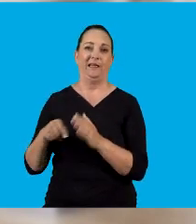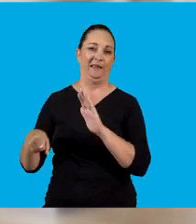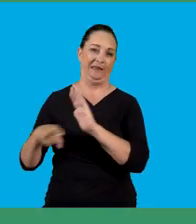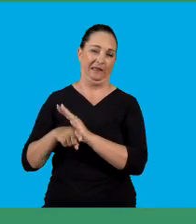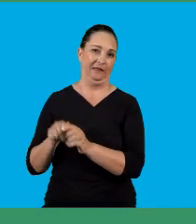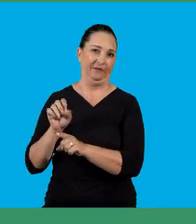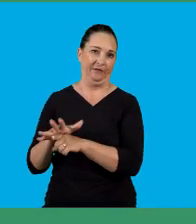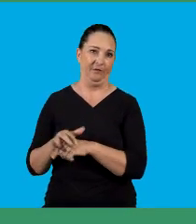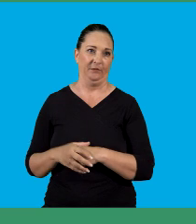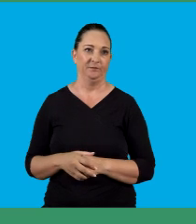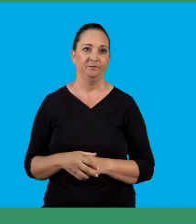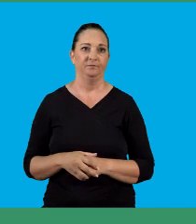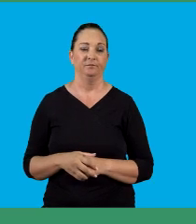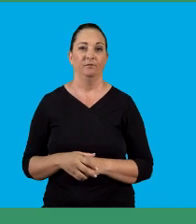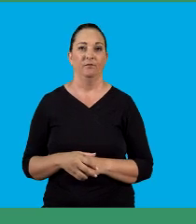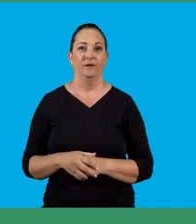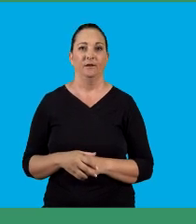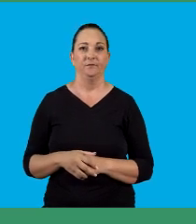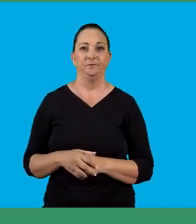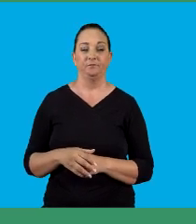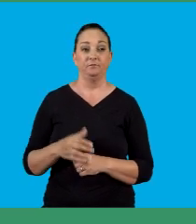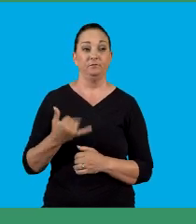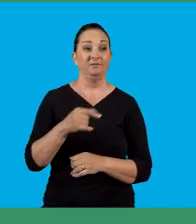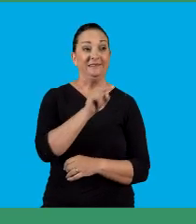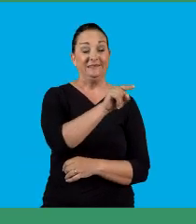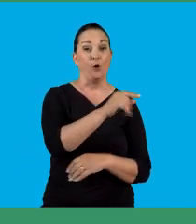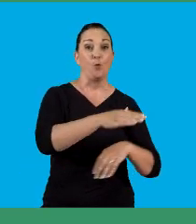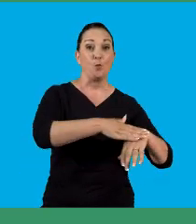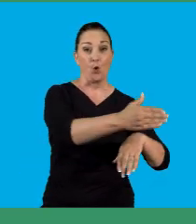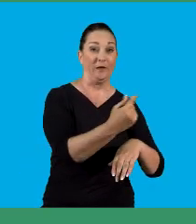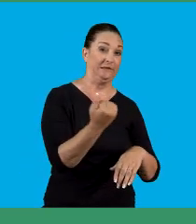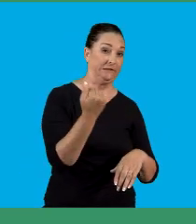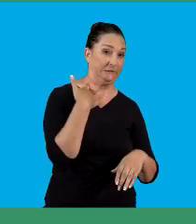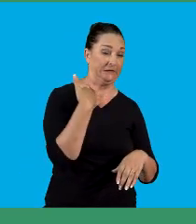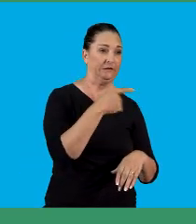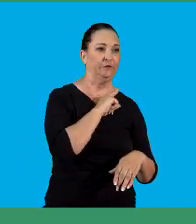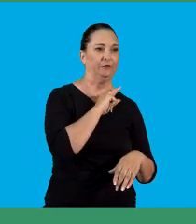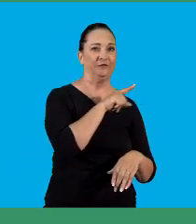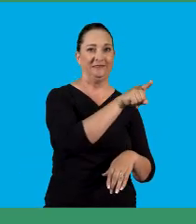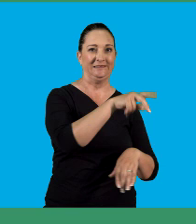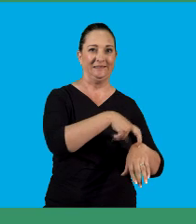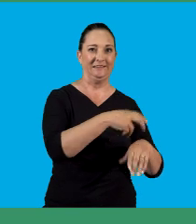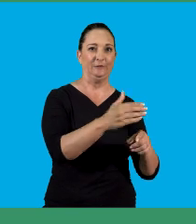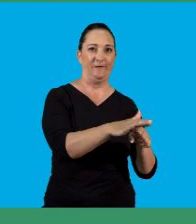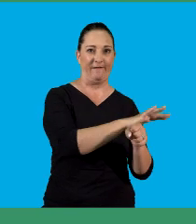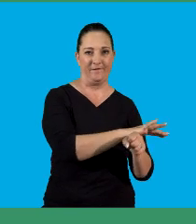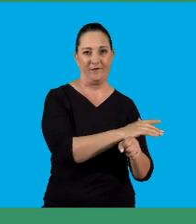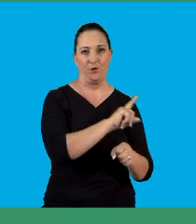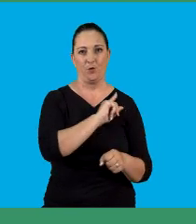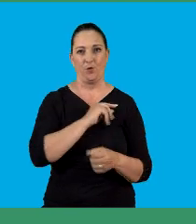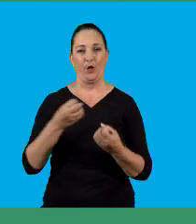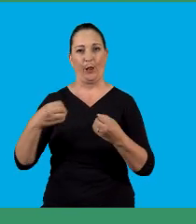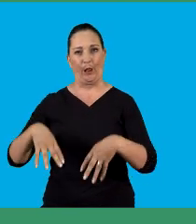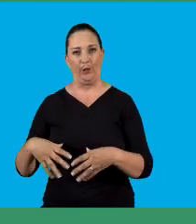look at the negative impact of piracy. It drives up the prices of products in order to compensate for the loss in